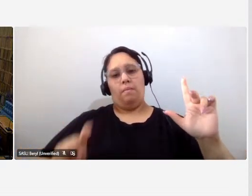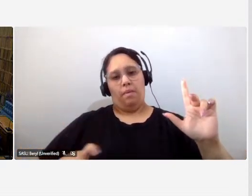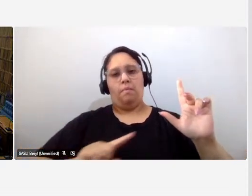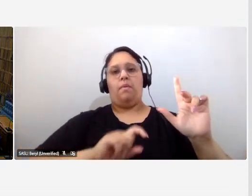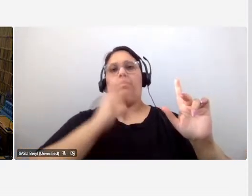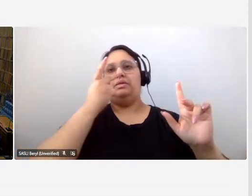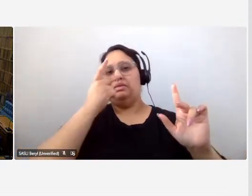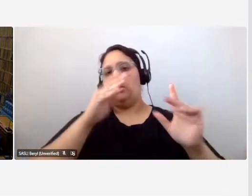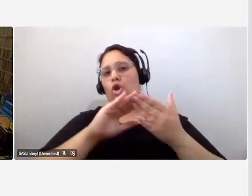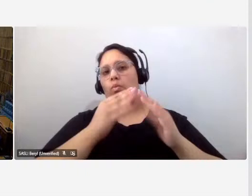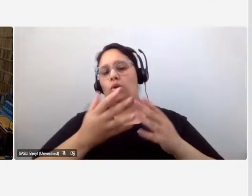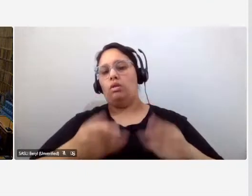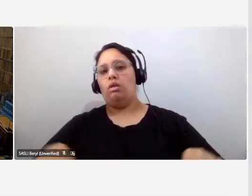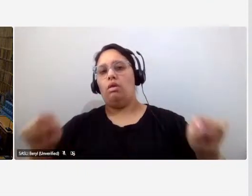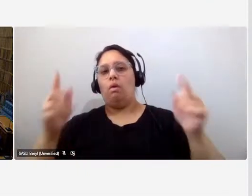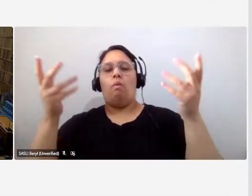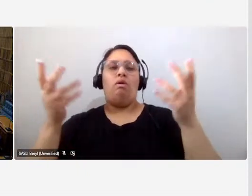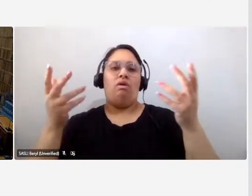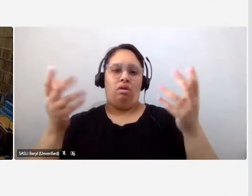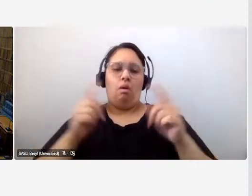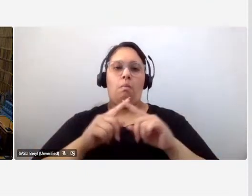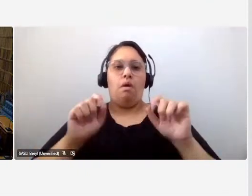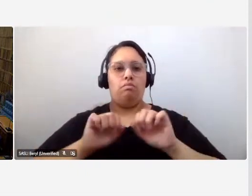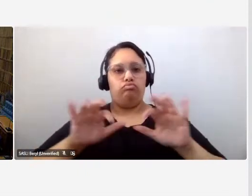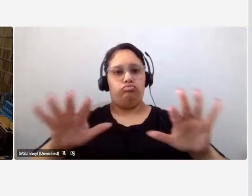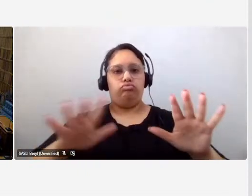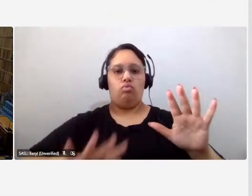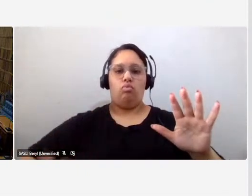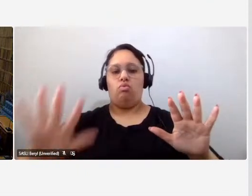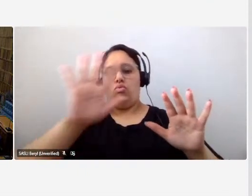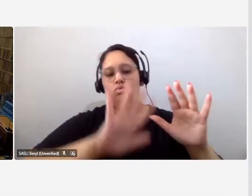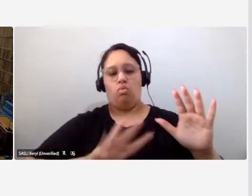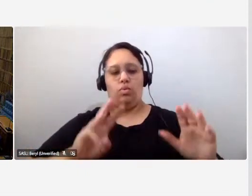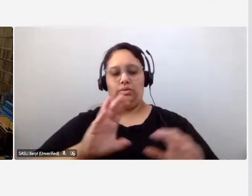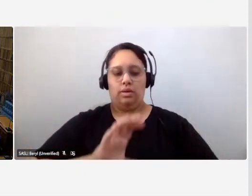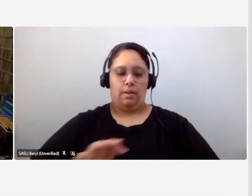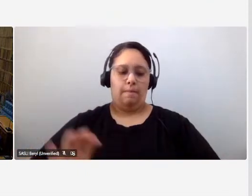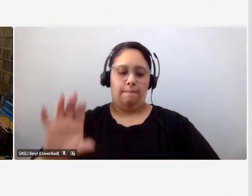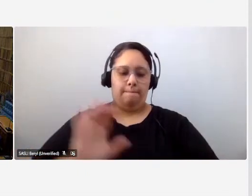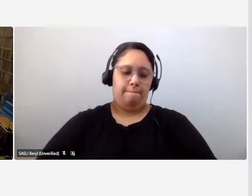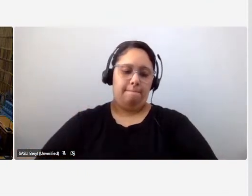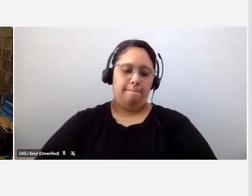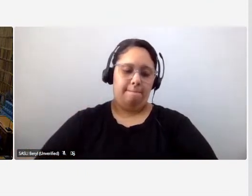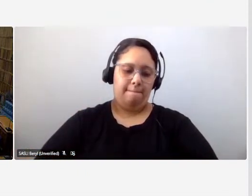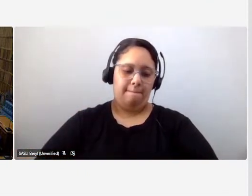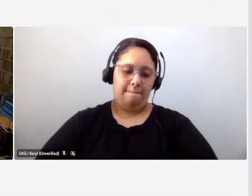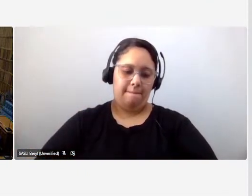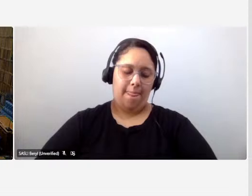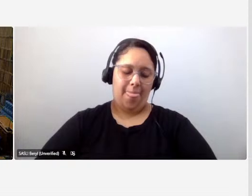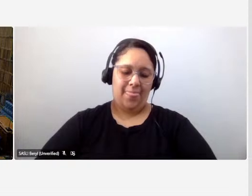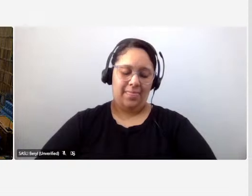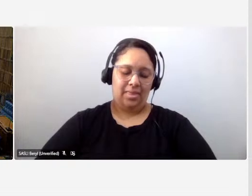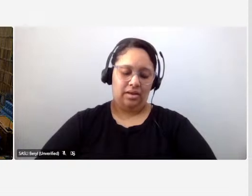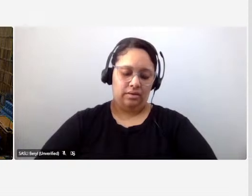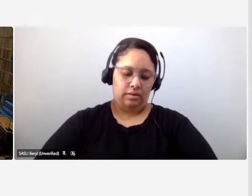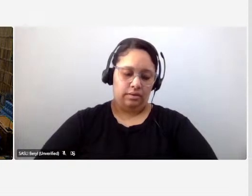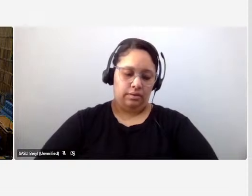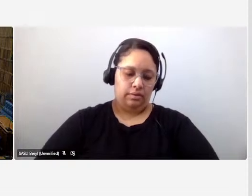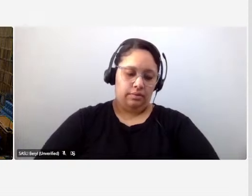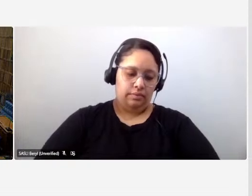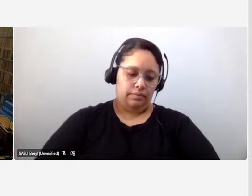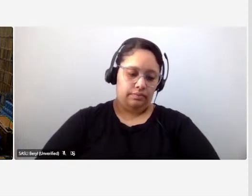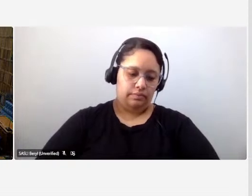see which communities it's in, but it's across the entire Western Cape. In terms